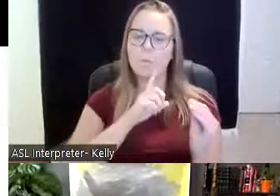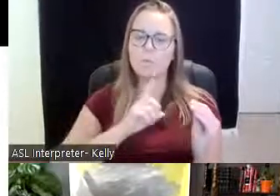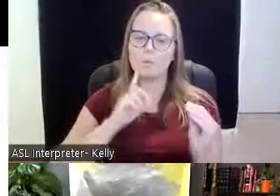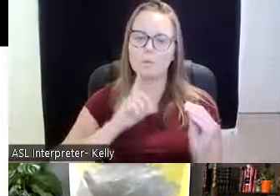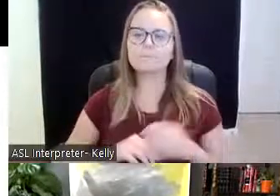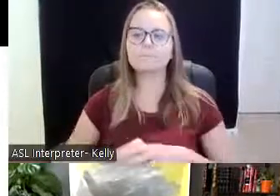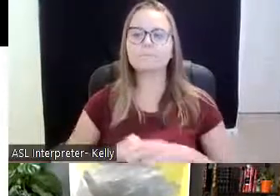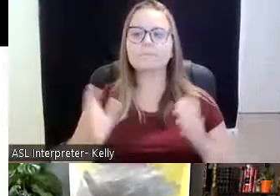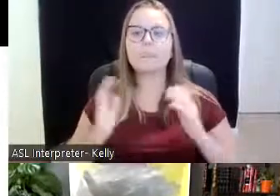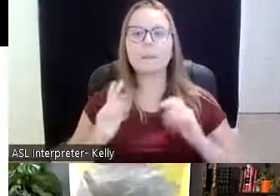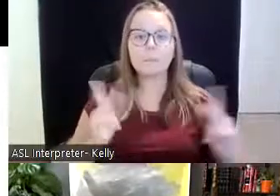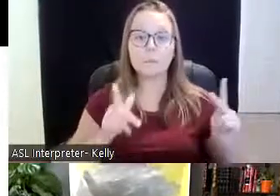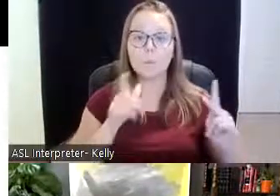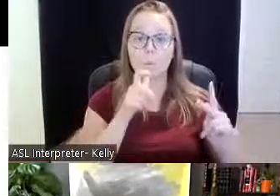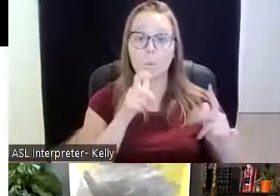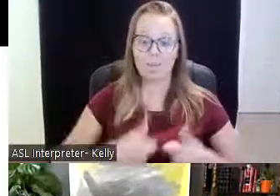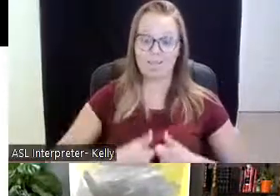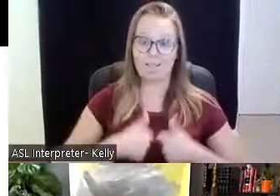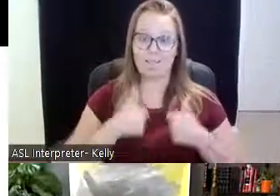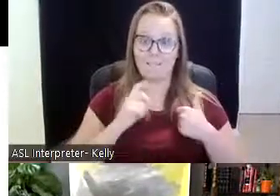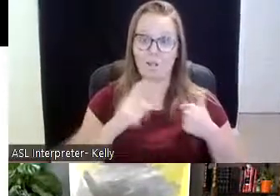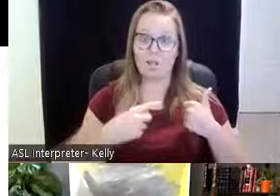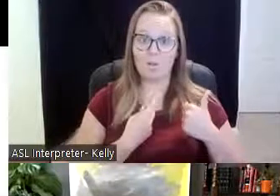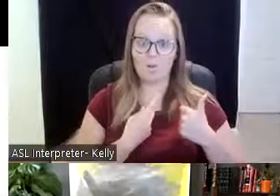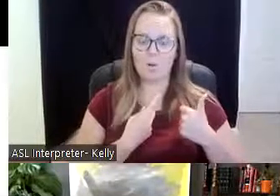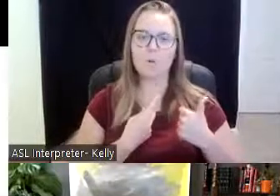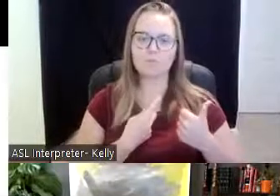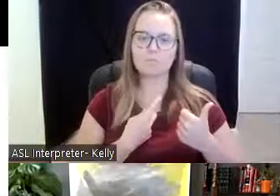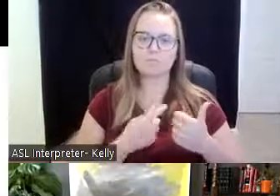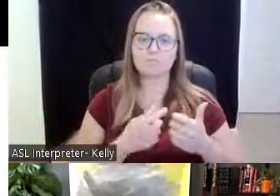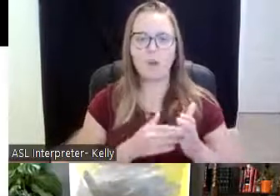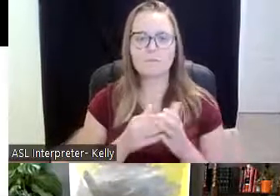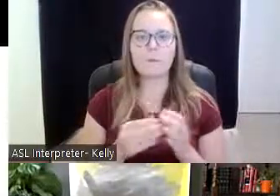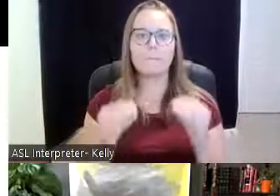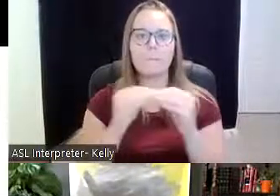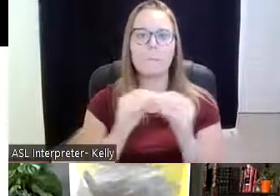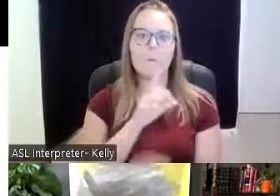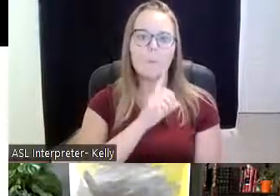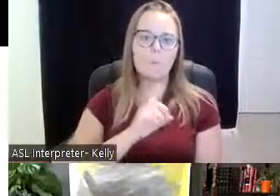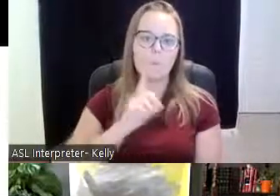likely to report loneliness,